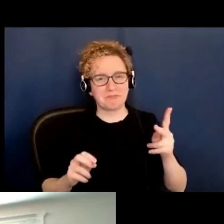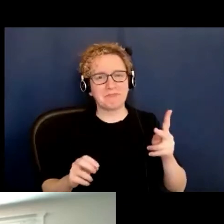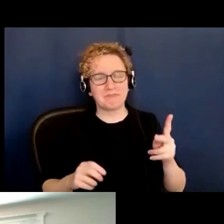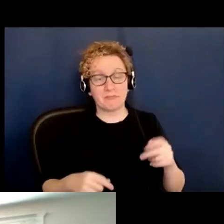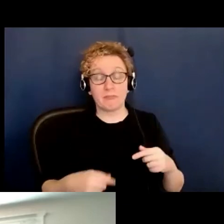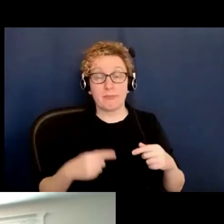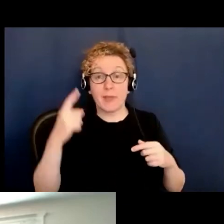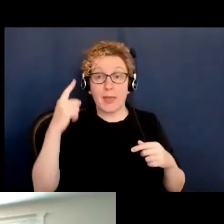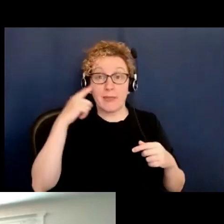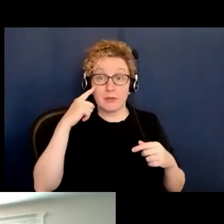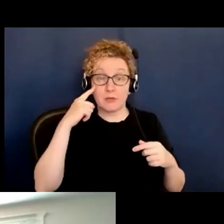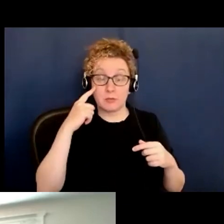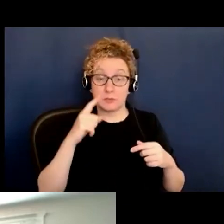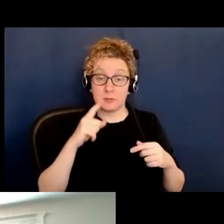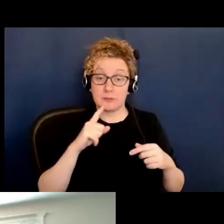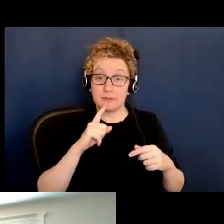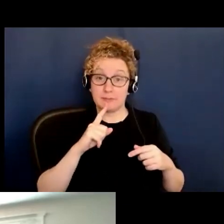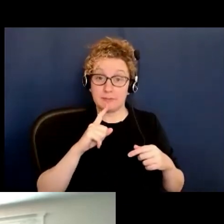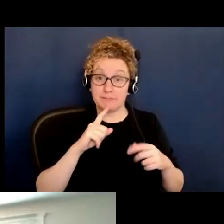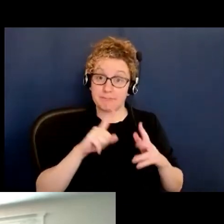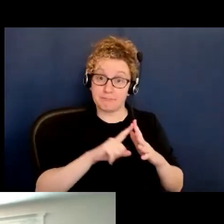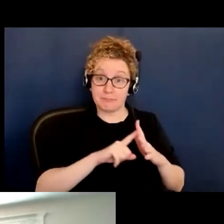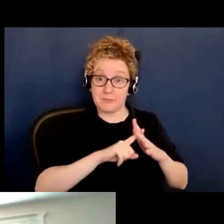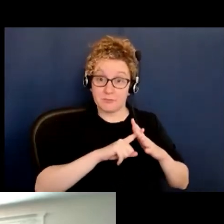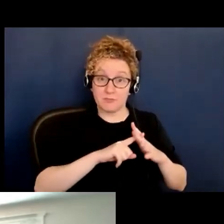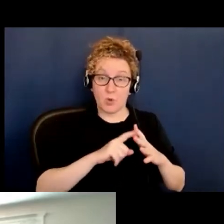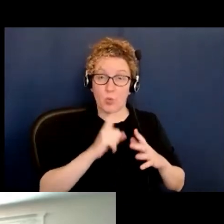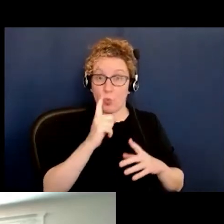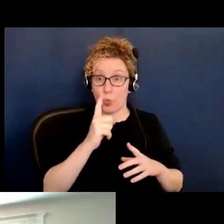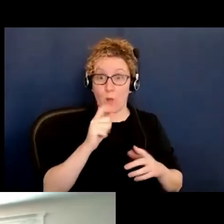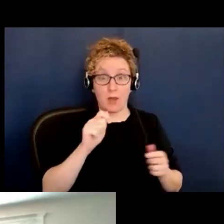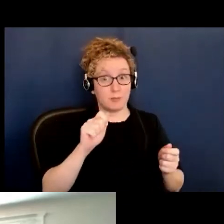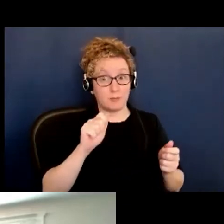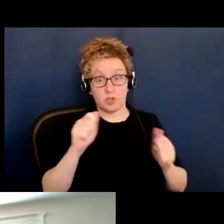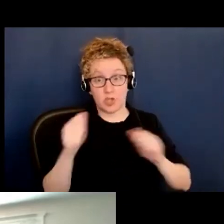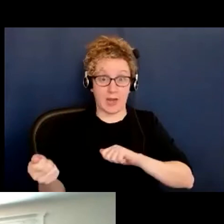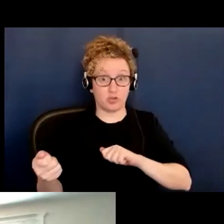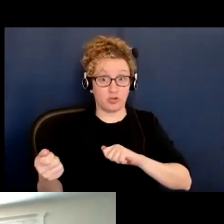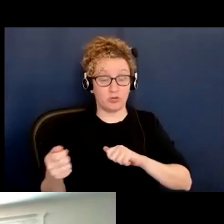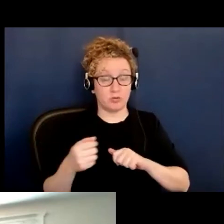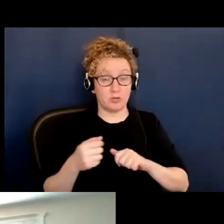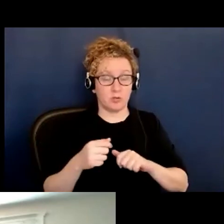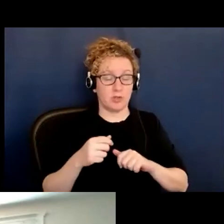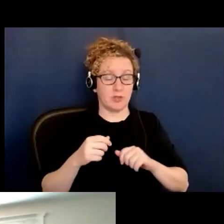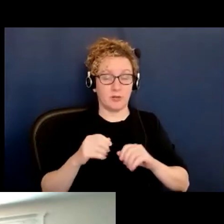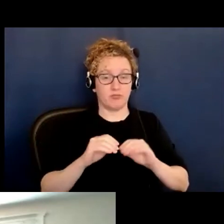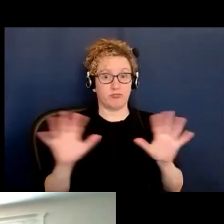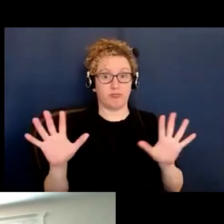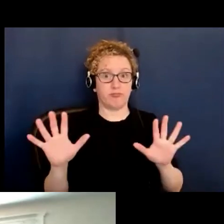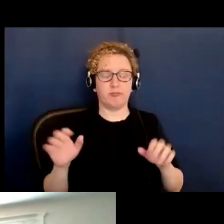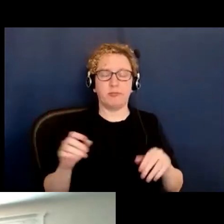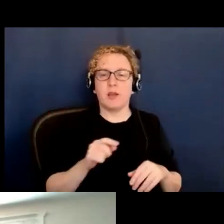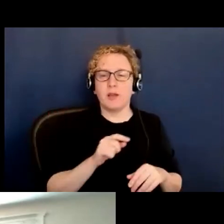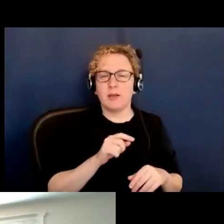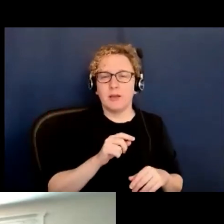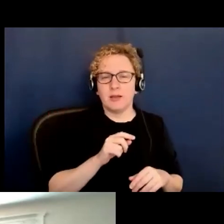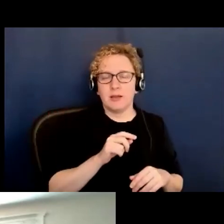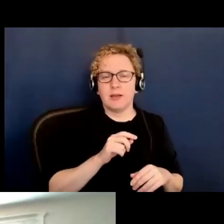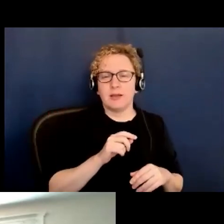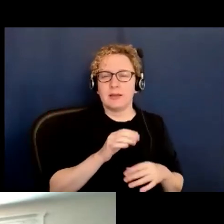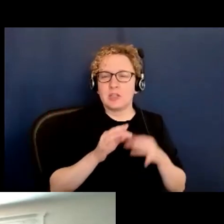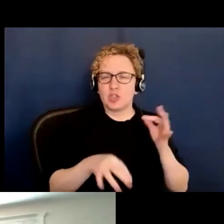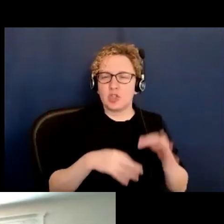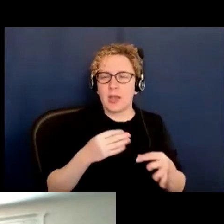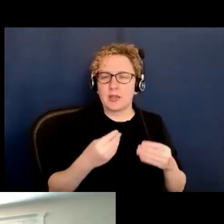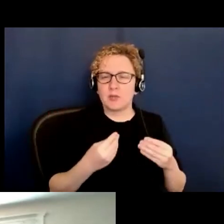I think the very stark thing that I can see from the beginning is the shift of exchange